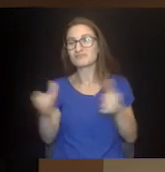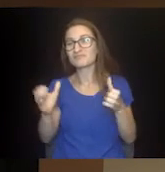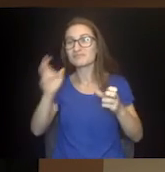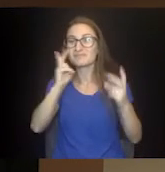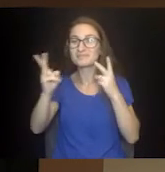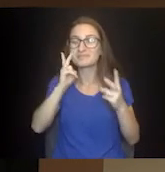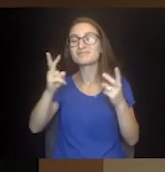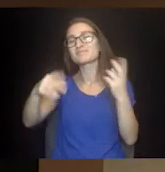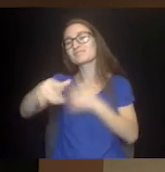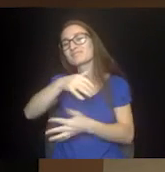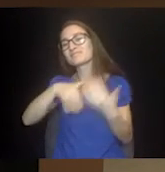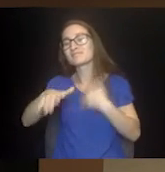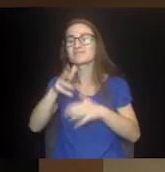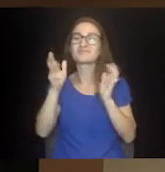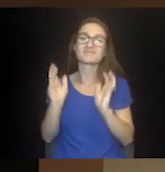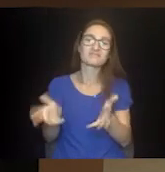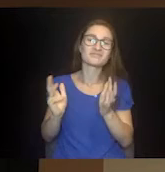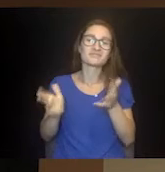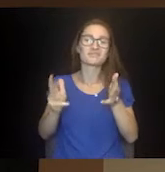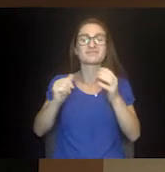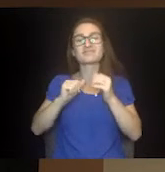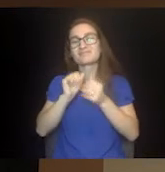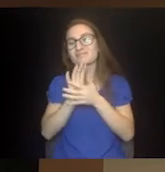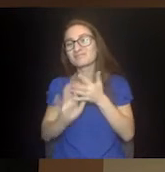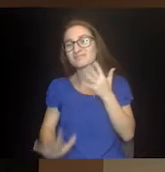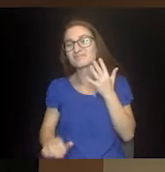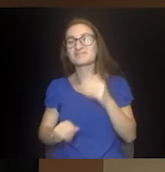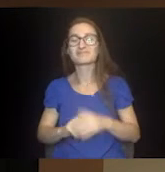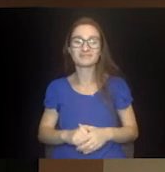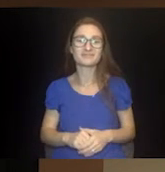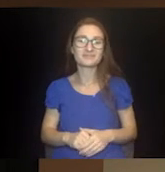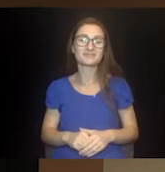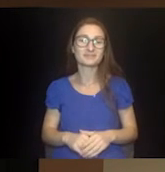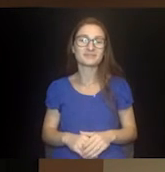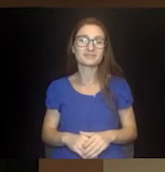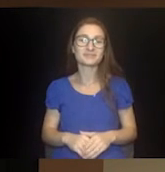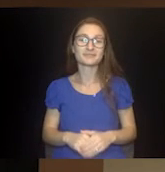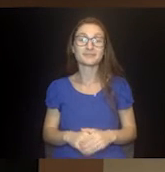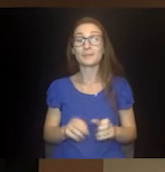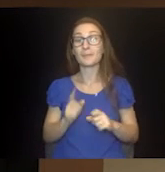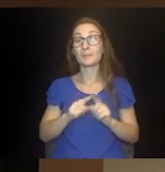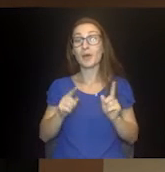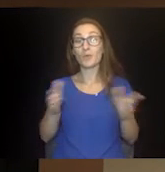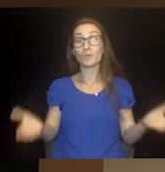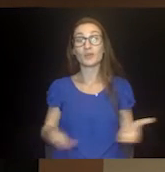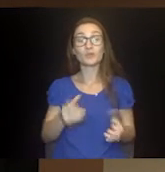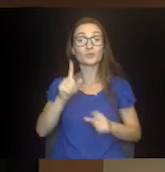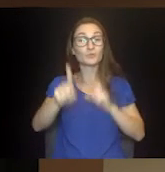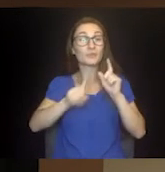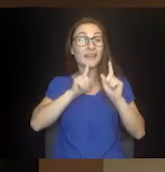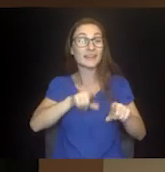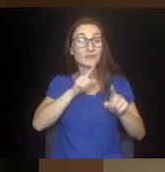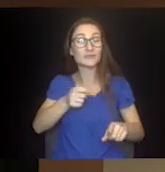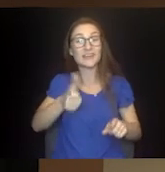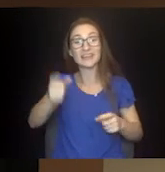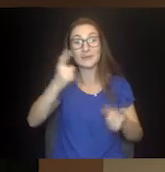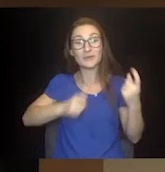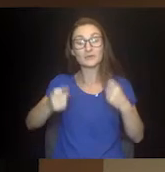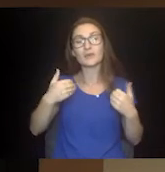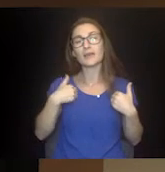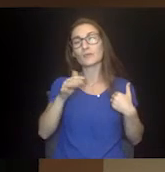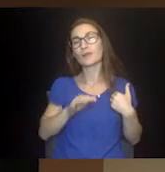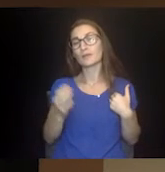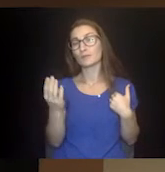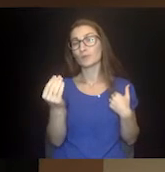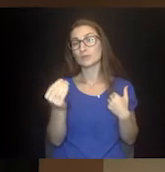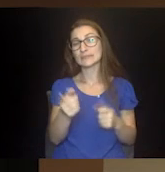hours just on our own, because we want to see each other and talk and all that kind of stuff. So but we're here to take your